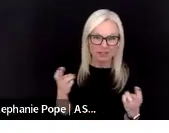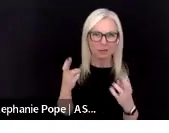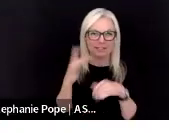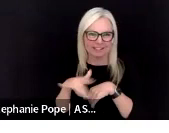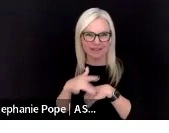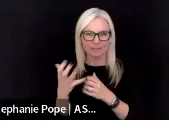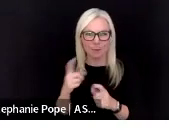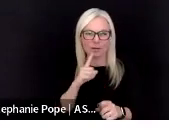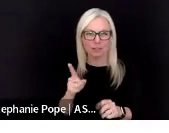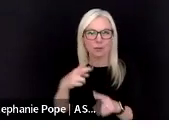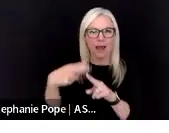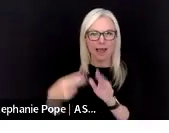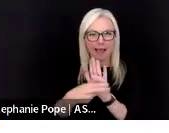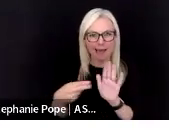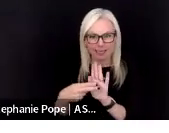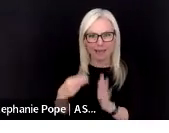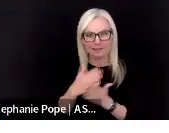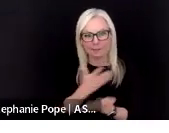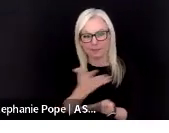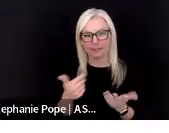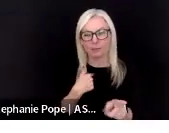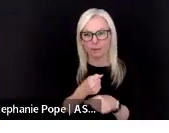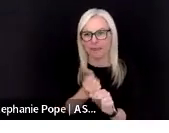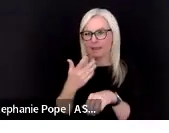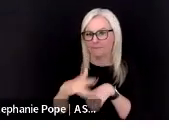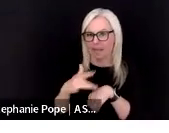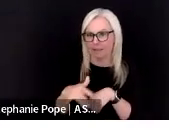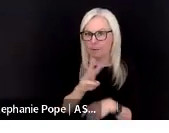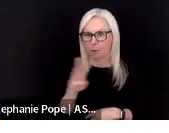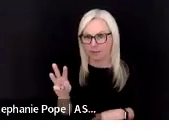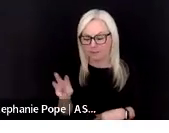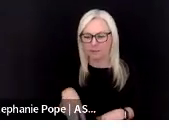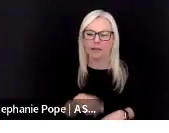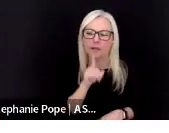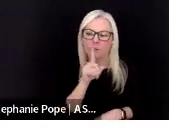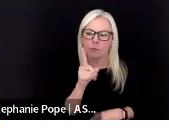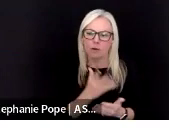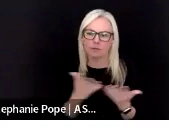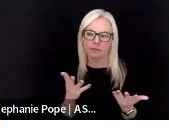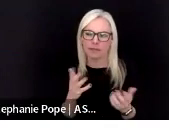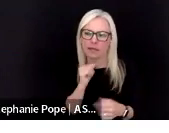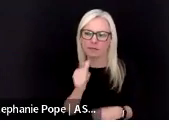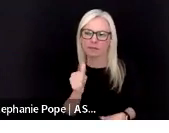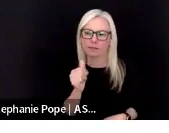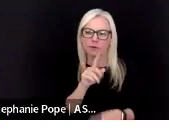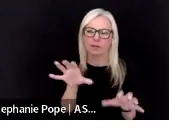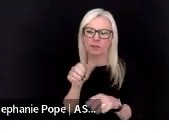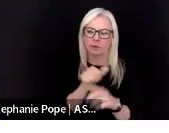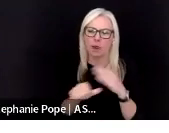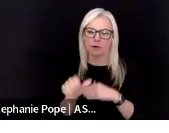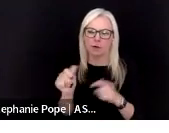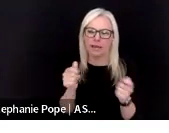just highlight some of the things that we do make available on our website. I think one thing that we really try to do, particularly under the administration, the